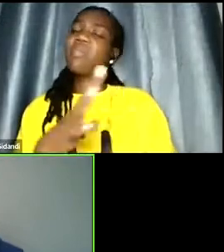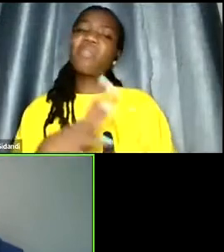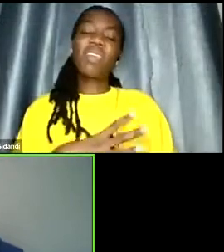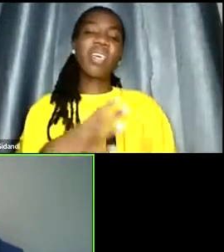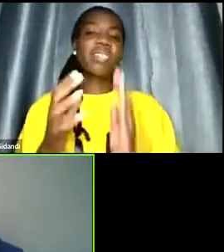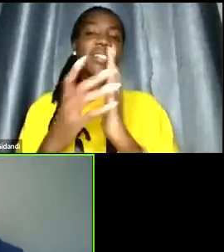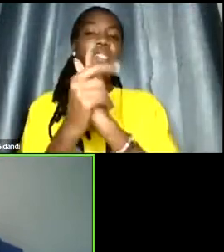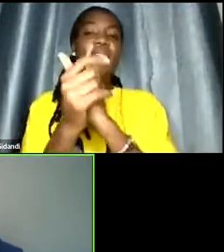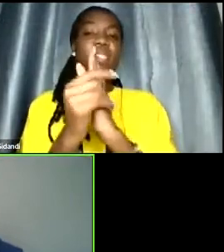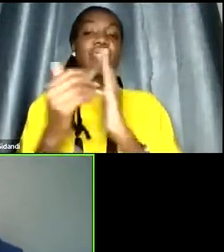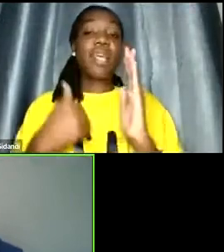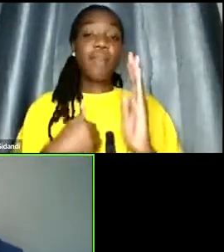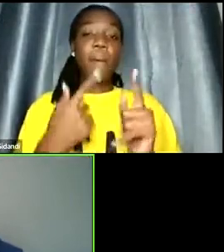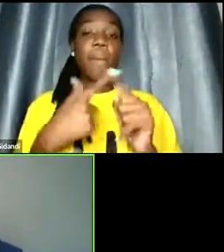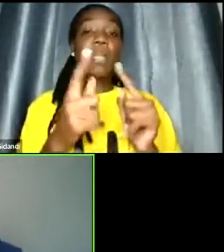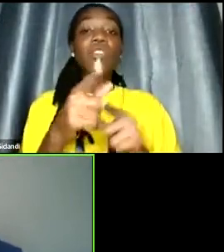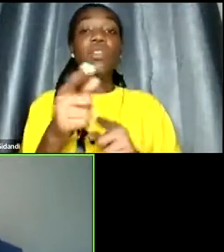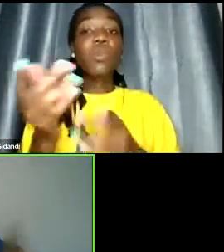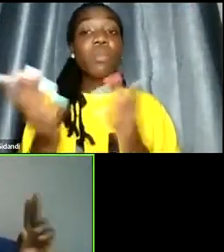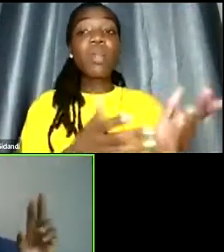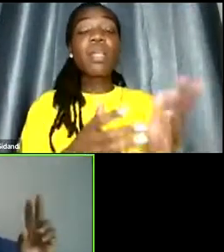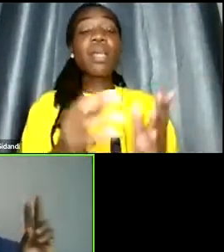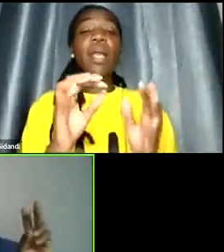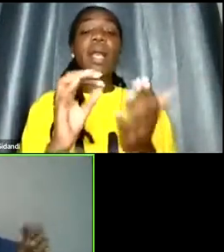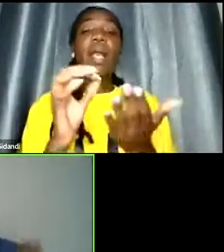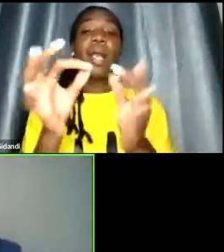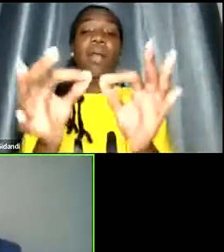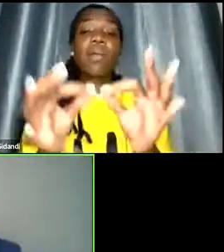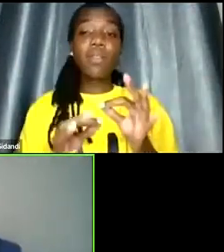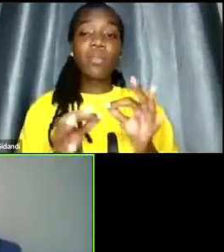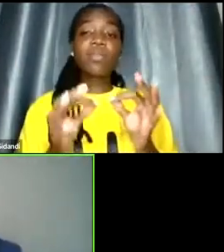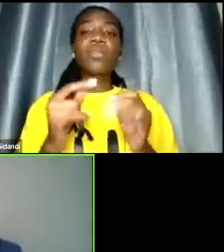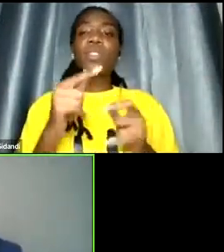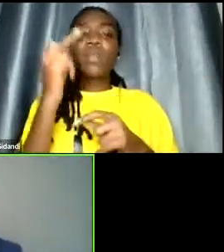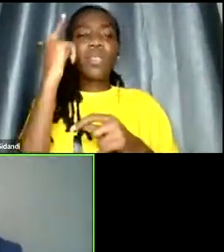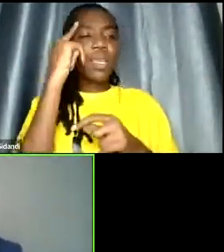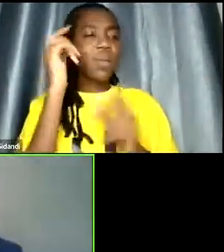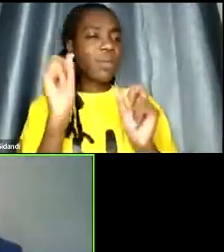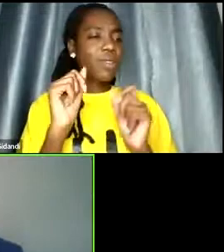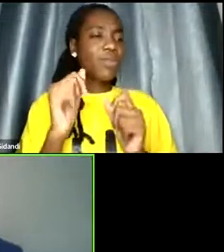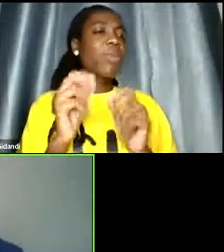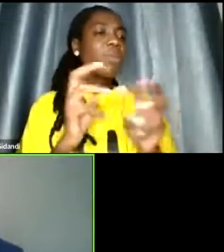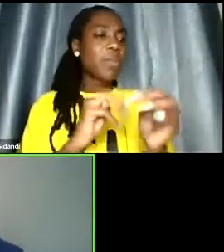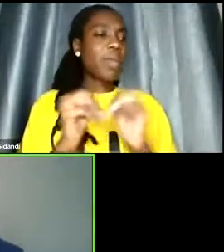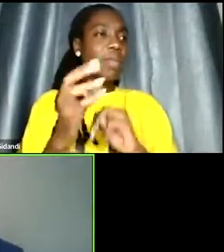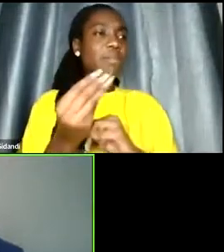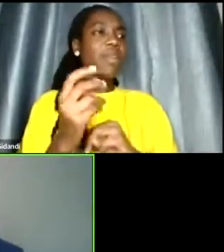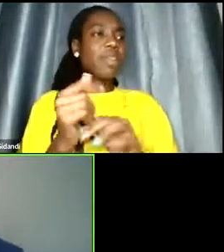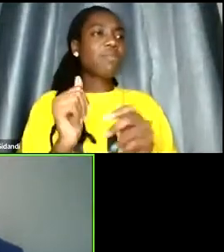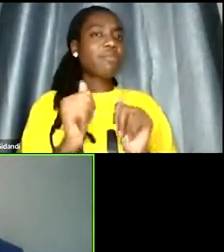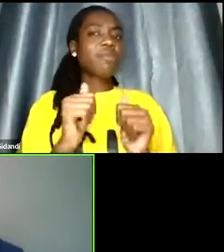bring an accountant to be the CFO because you think they'll manage your cash and your money, but